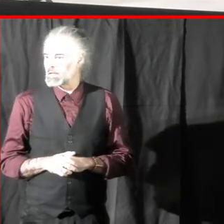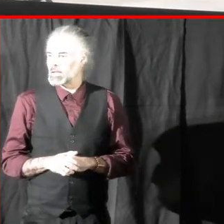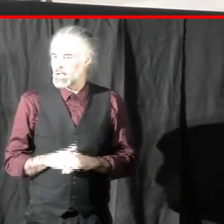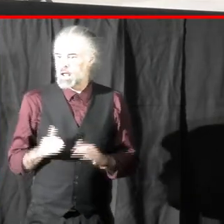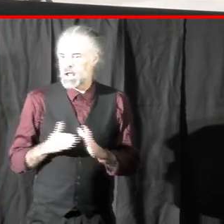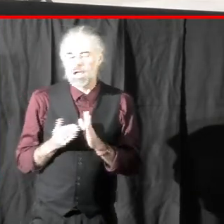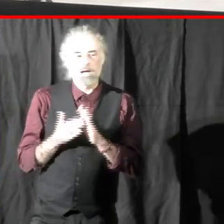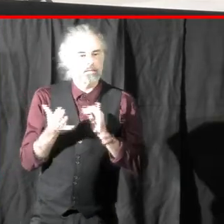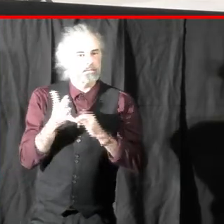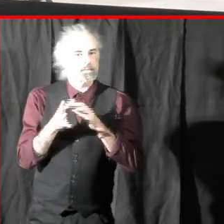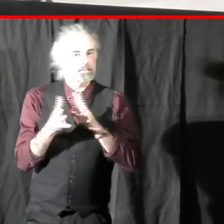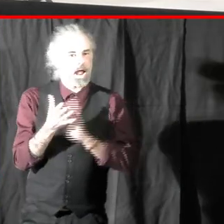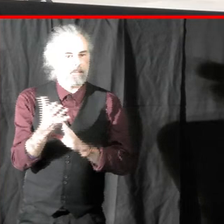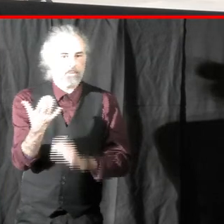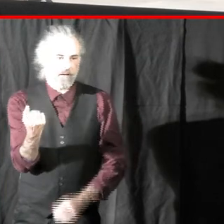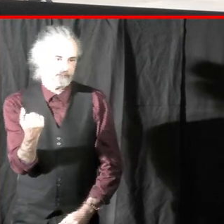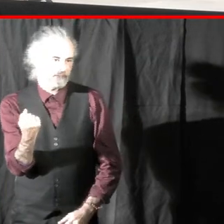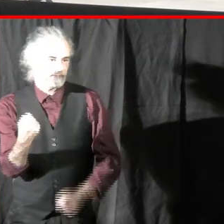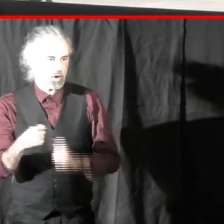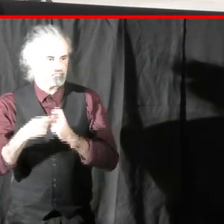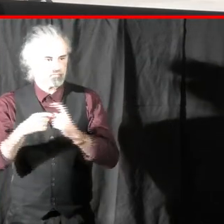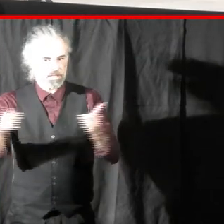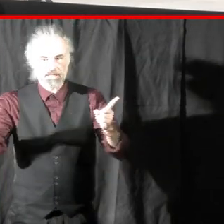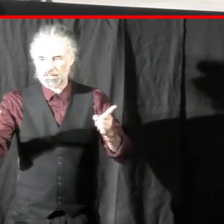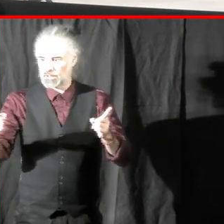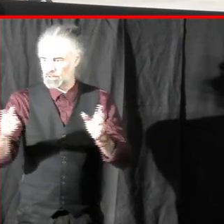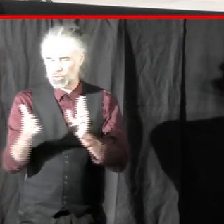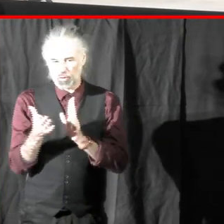has released the